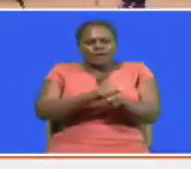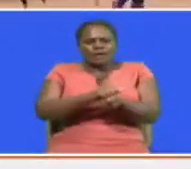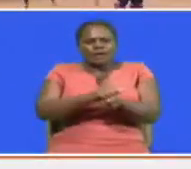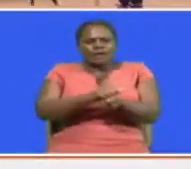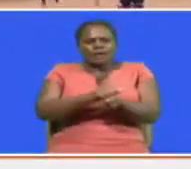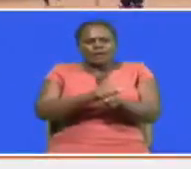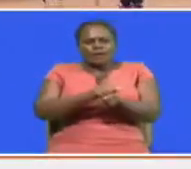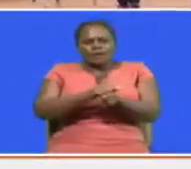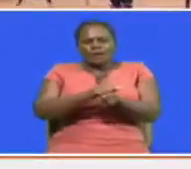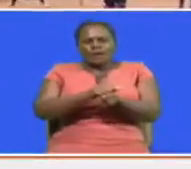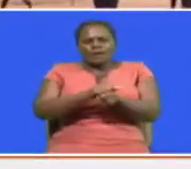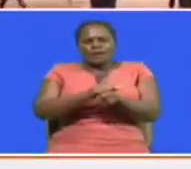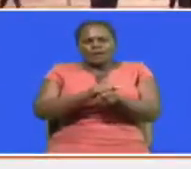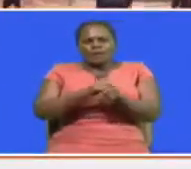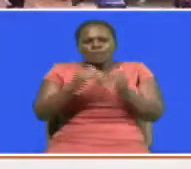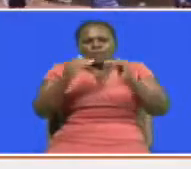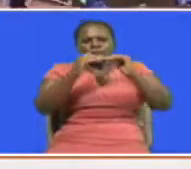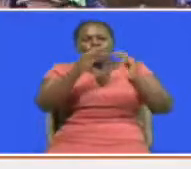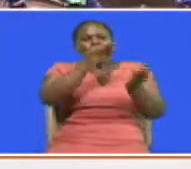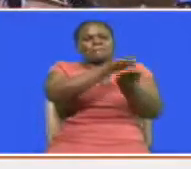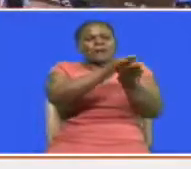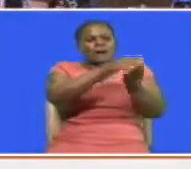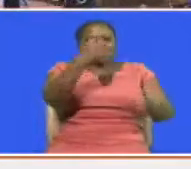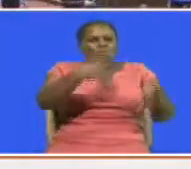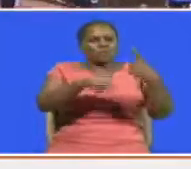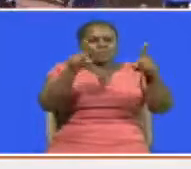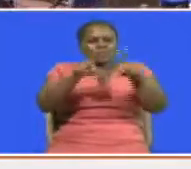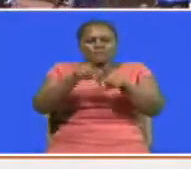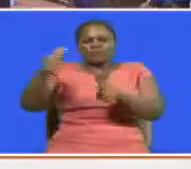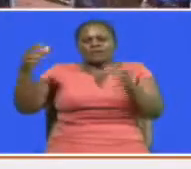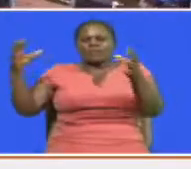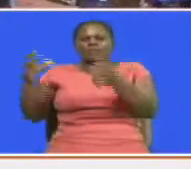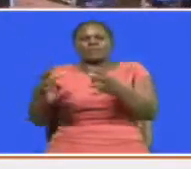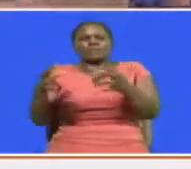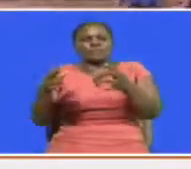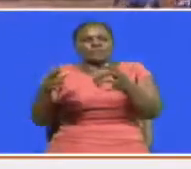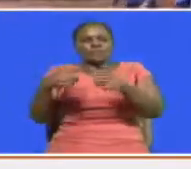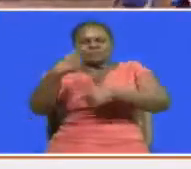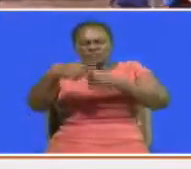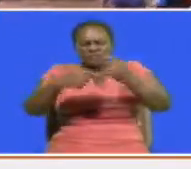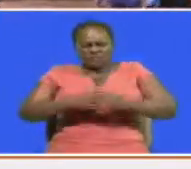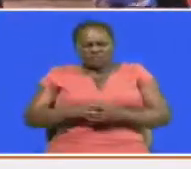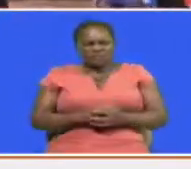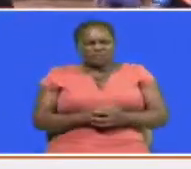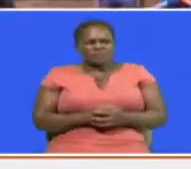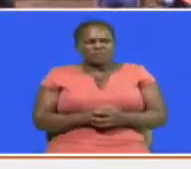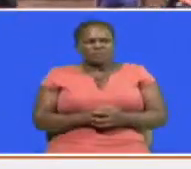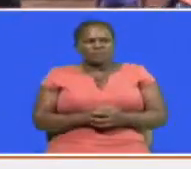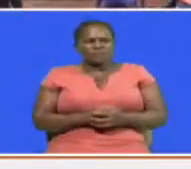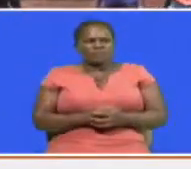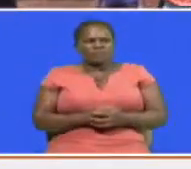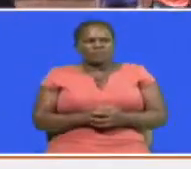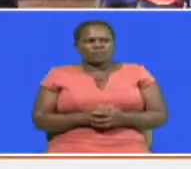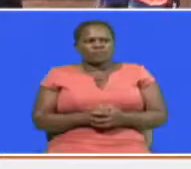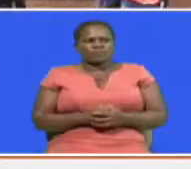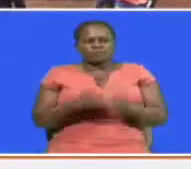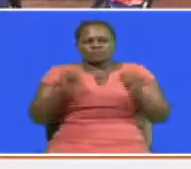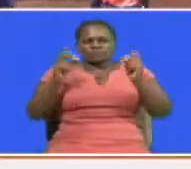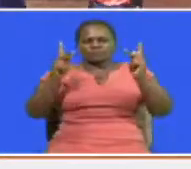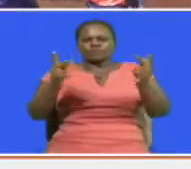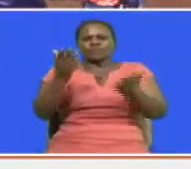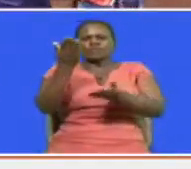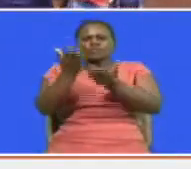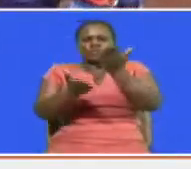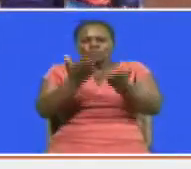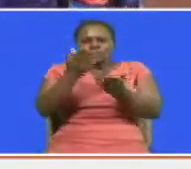we face Cooperative Bank. We're going to win this match. Together as a team, of course, we have to go ahead as KCB family. Boys are okay. I can say